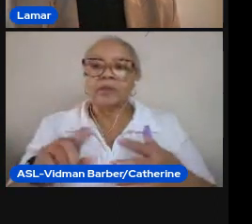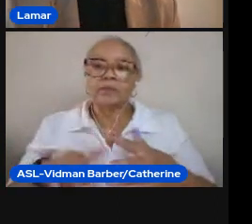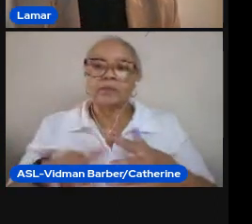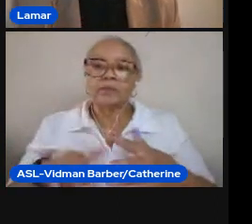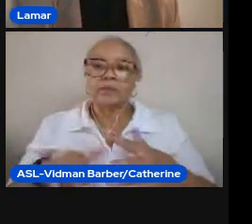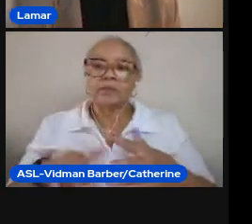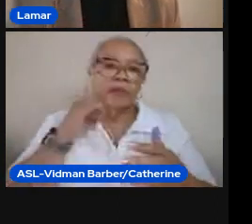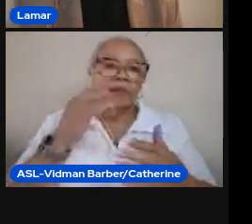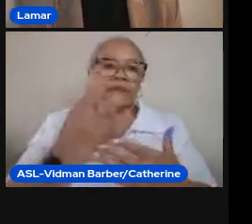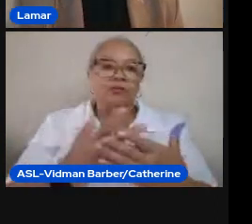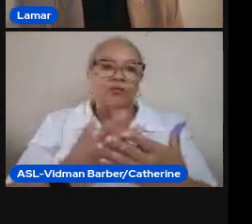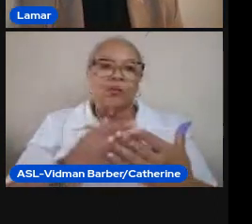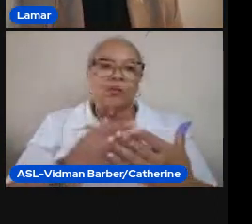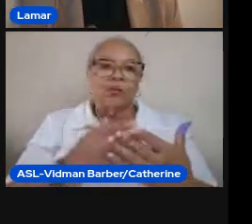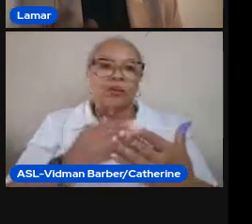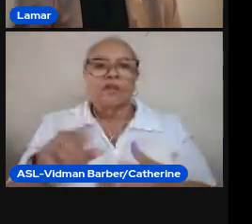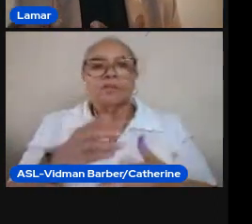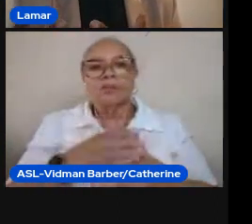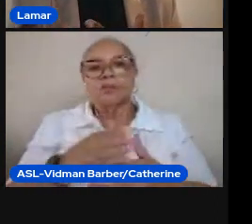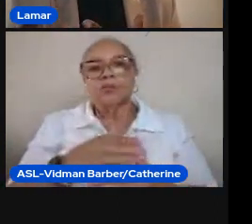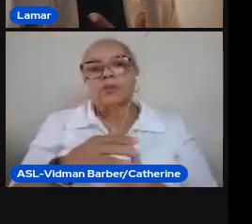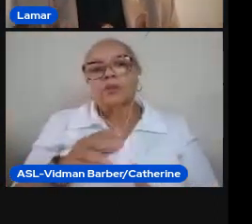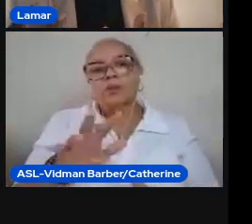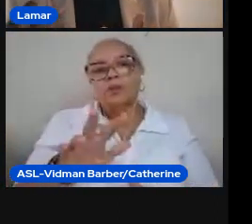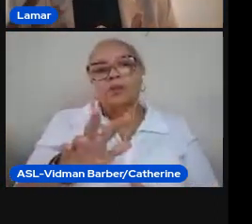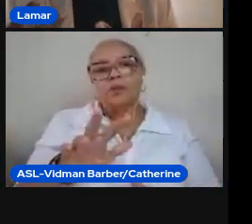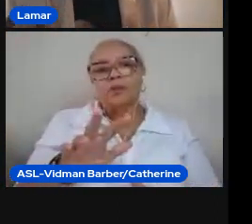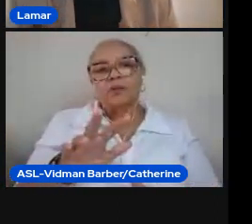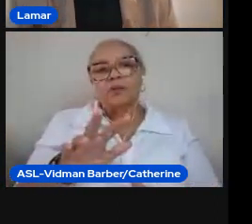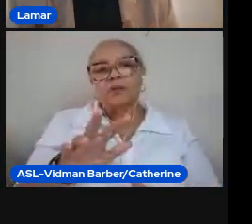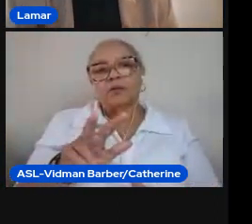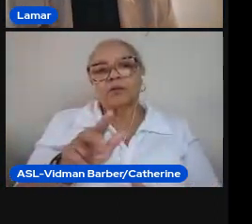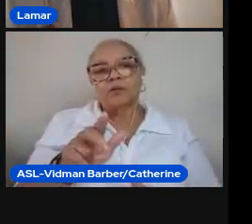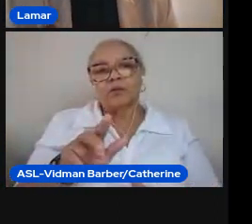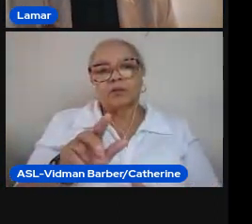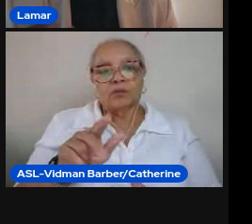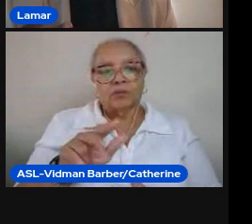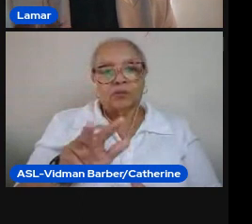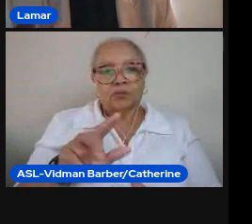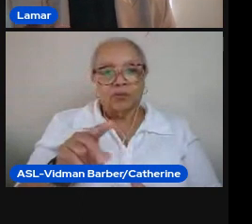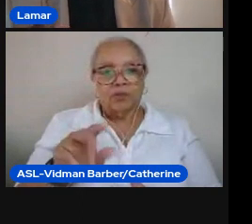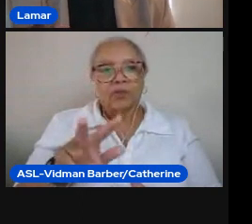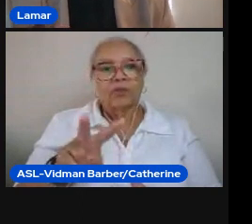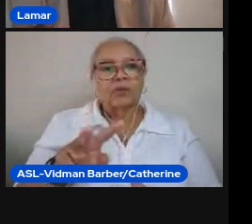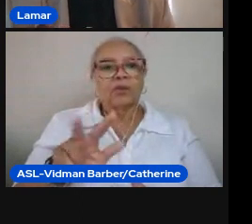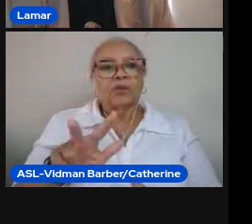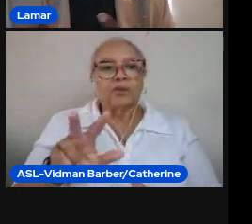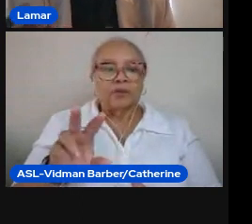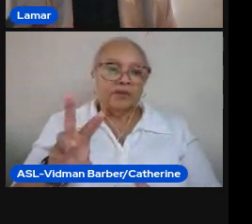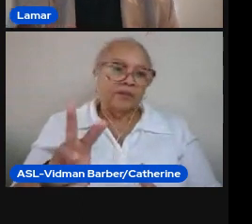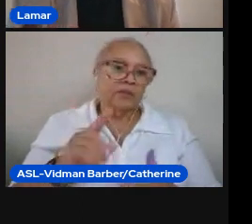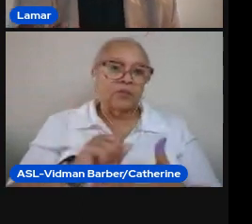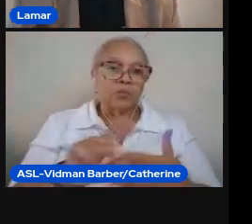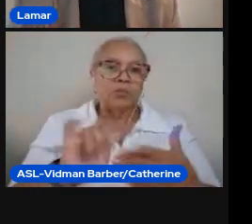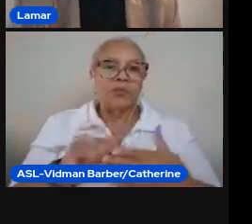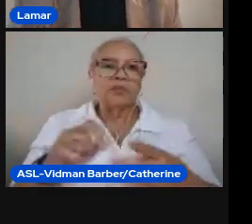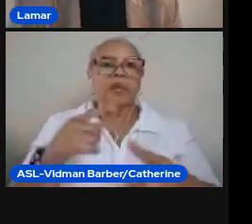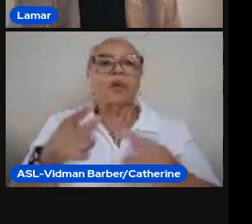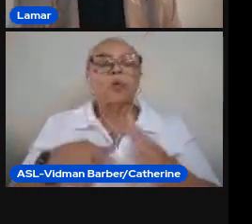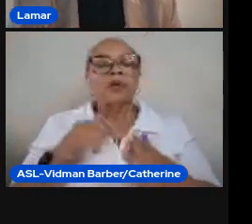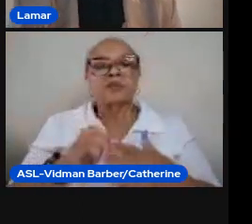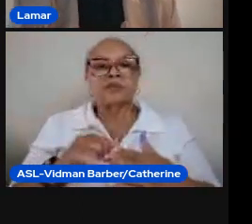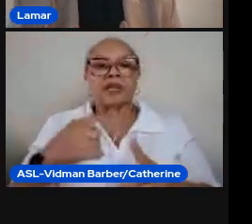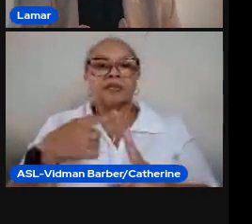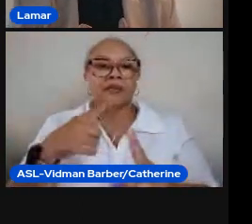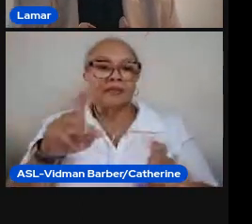of pregnancy. And once they're detected to be positive for GBS, they are treated with intrapartum